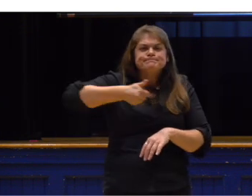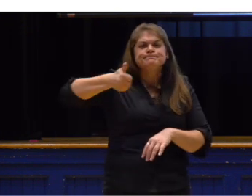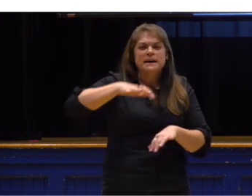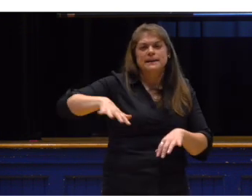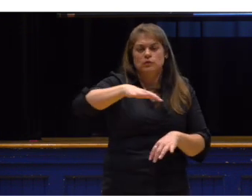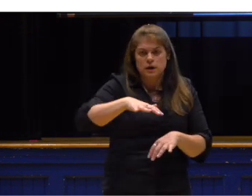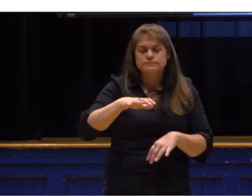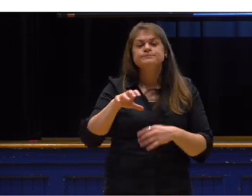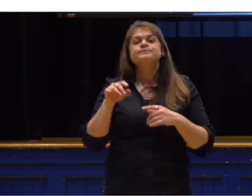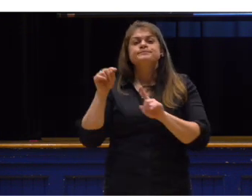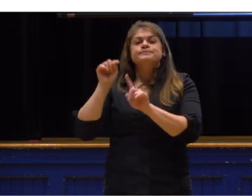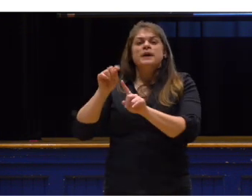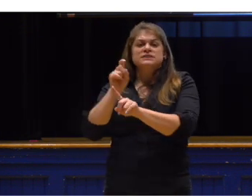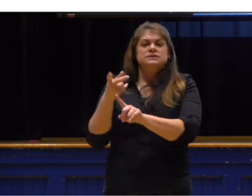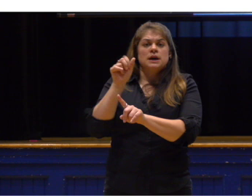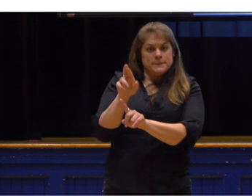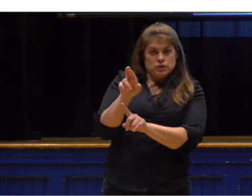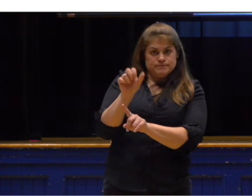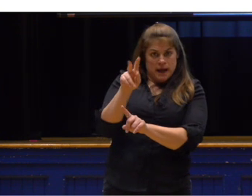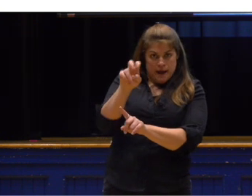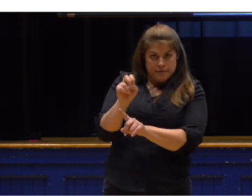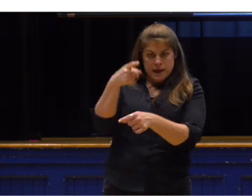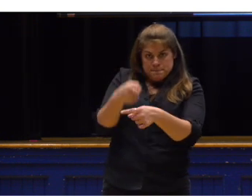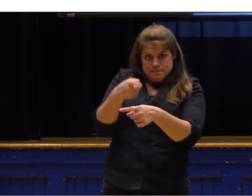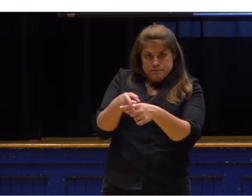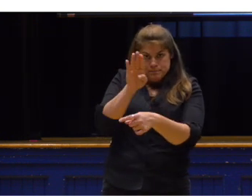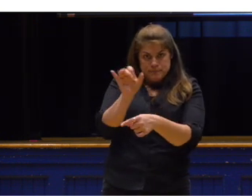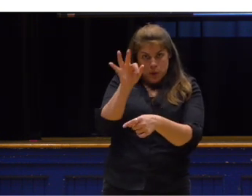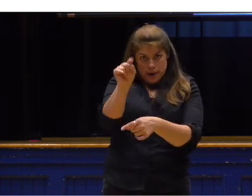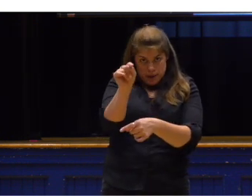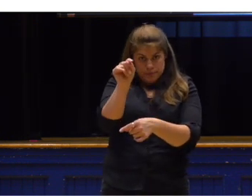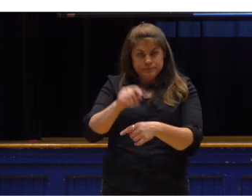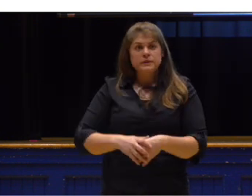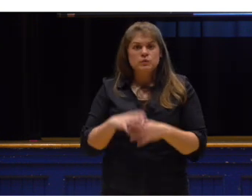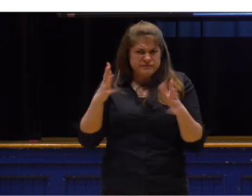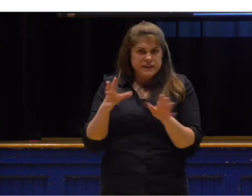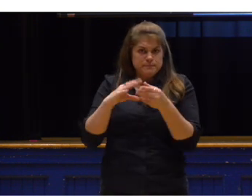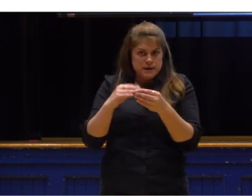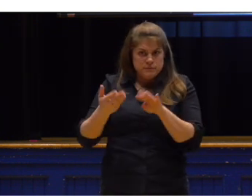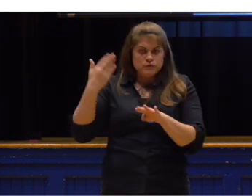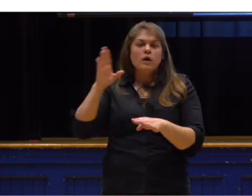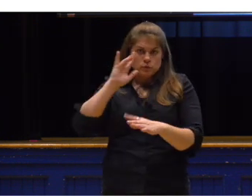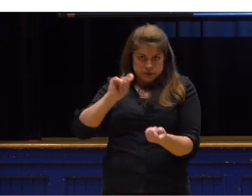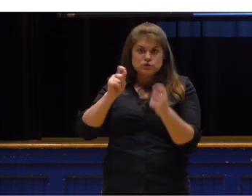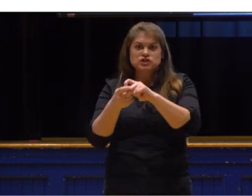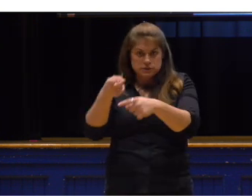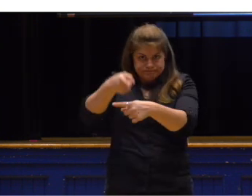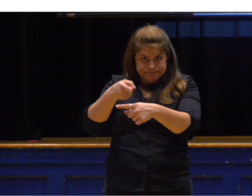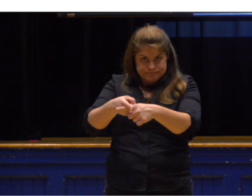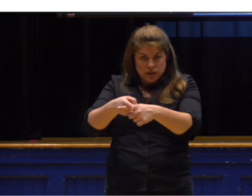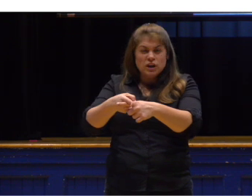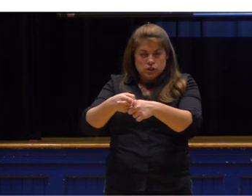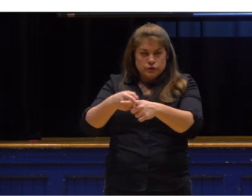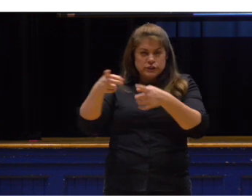On Sumner Avenue, at Belmont Avenue, as we mentioned, we're going to be doing some changes there with the direction of